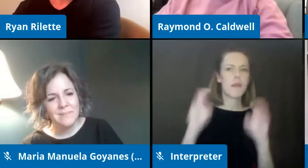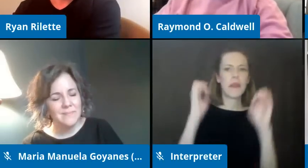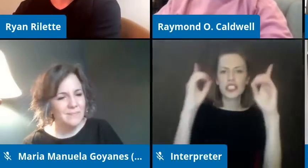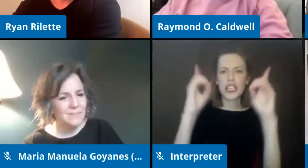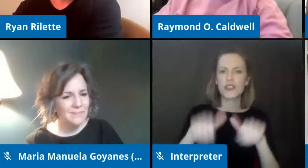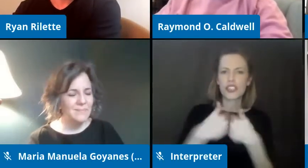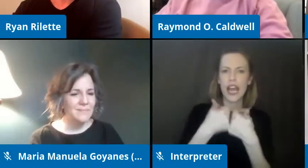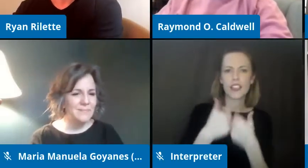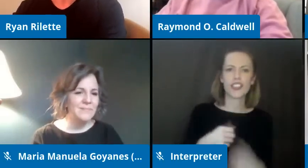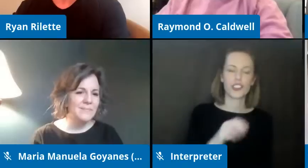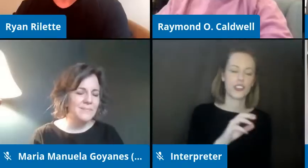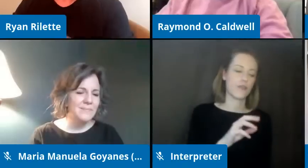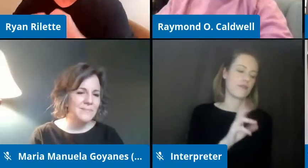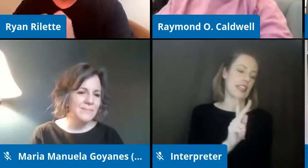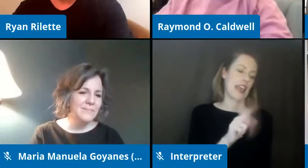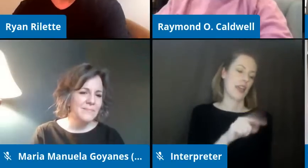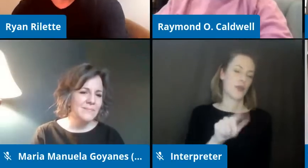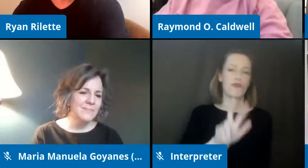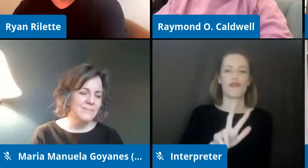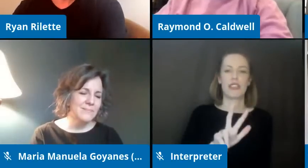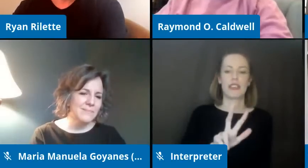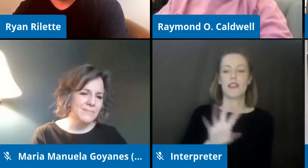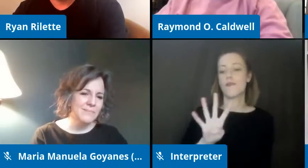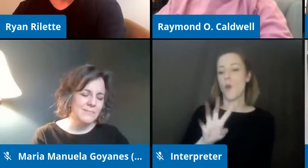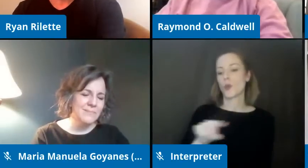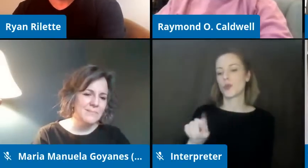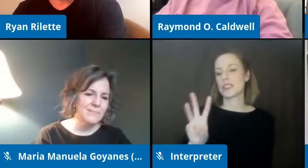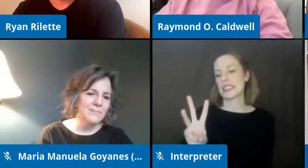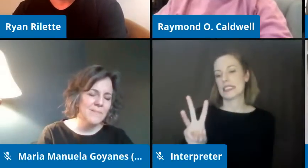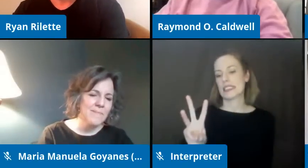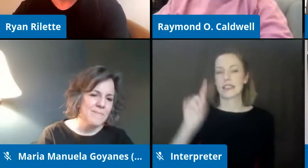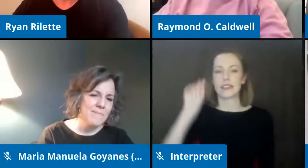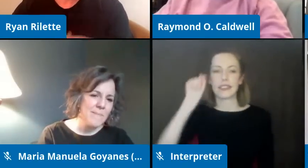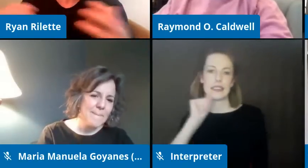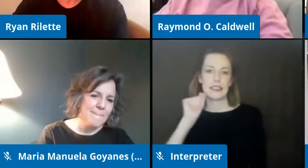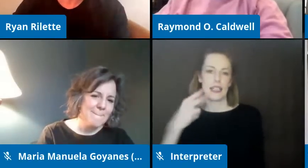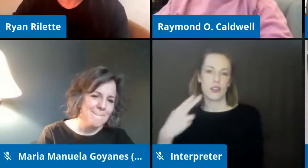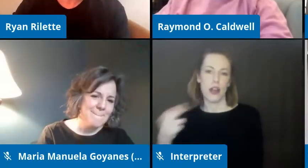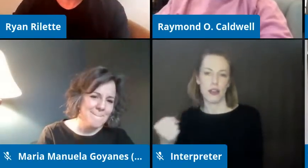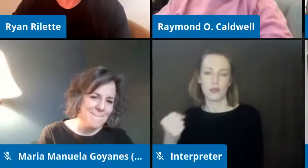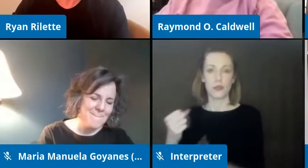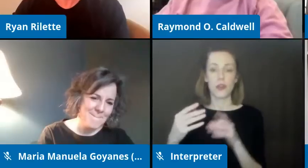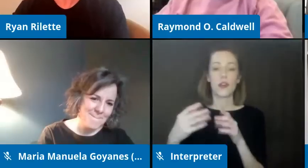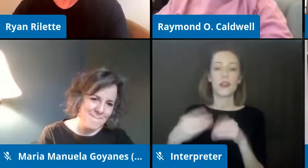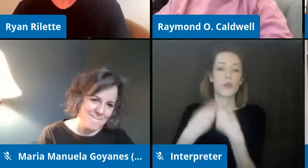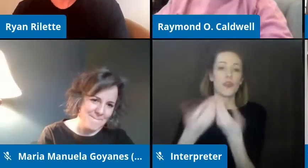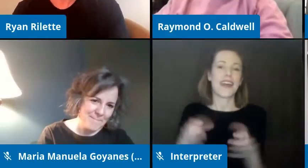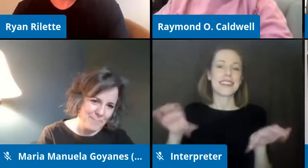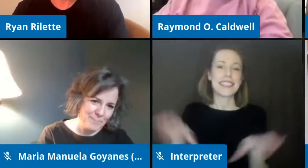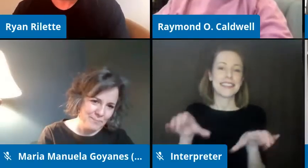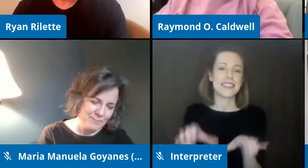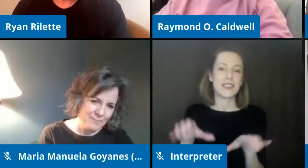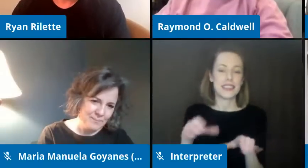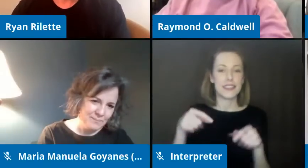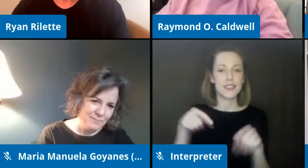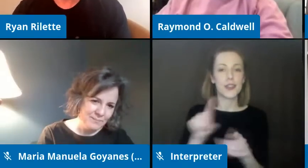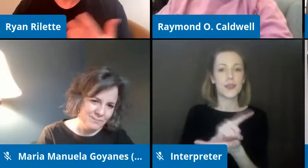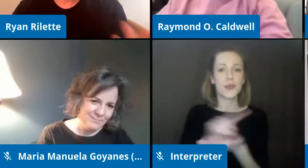4-6 and teenagers, that gives kids something to do during the week. We do lots of post-show discussions